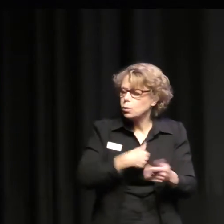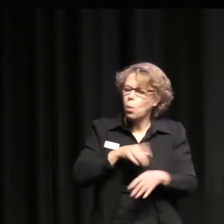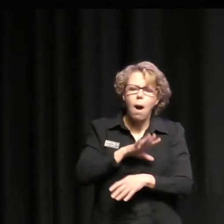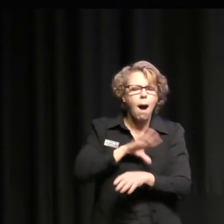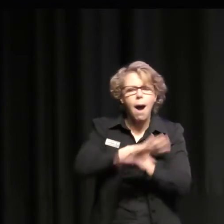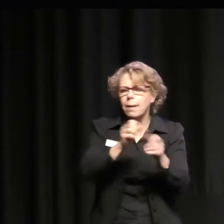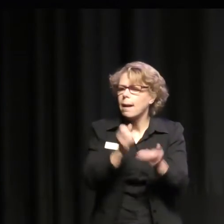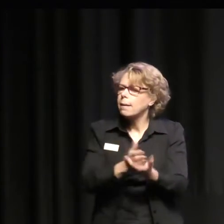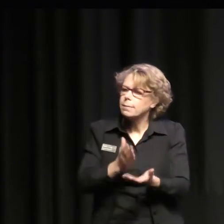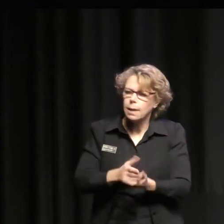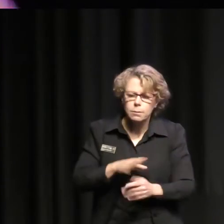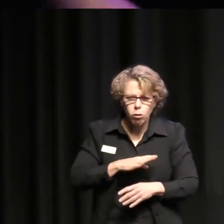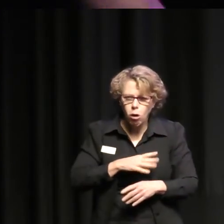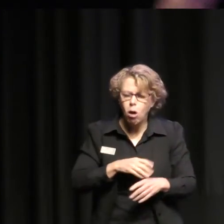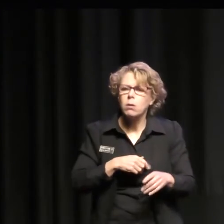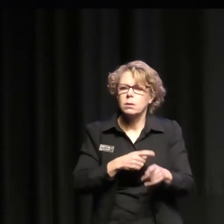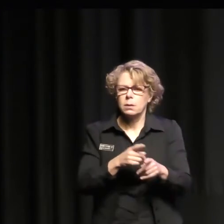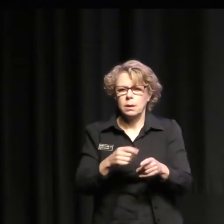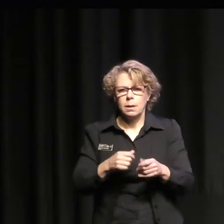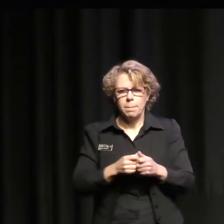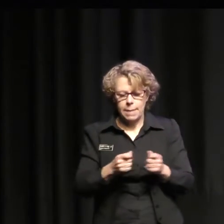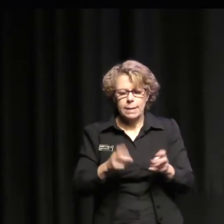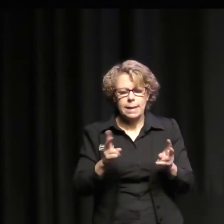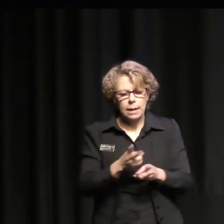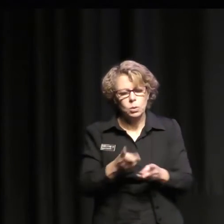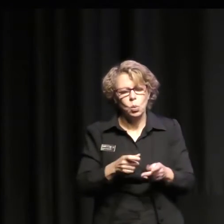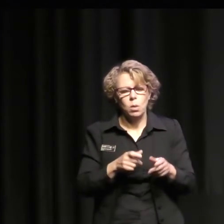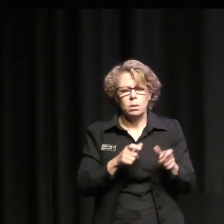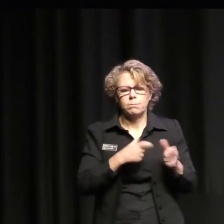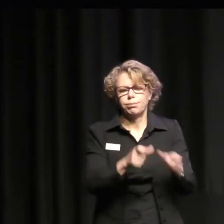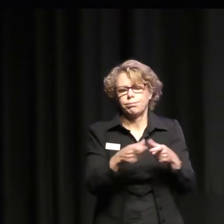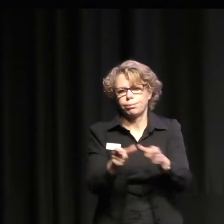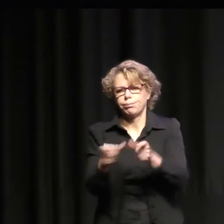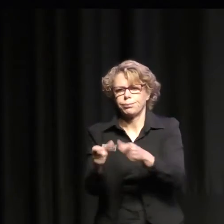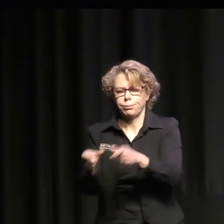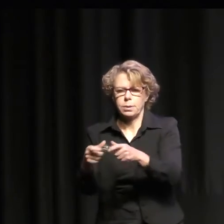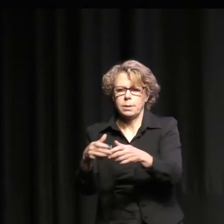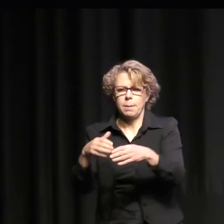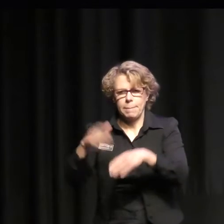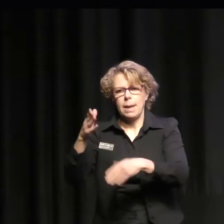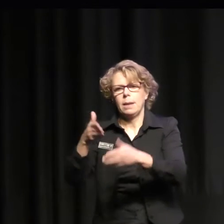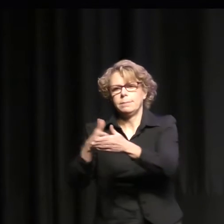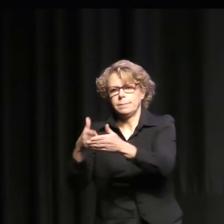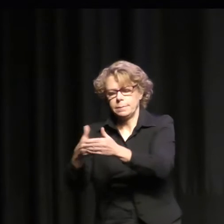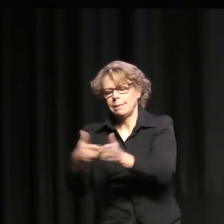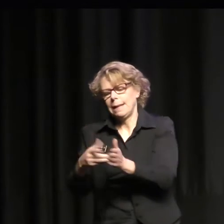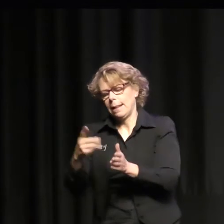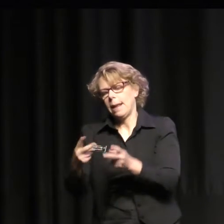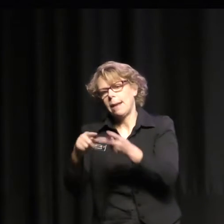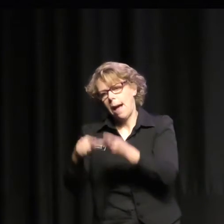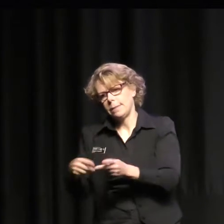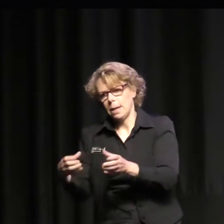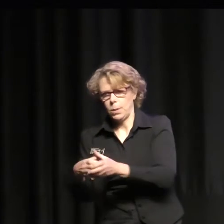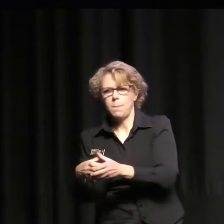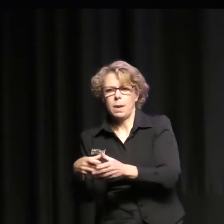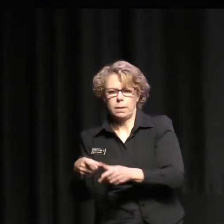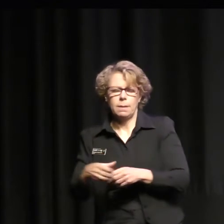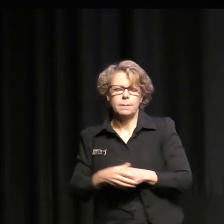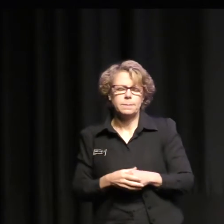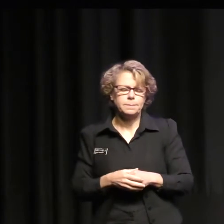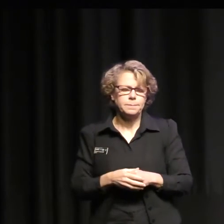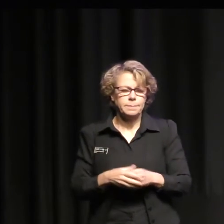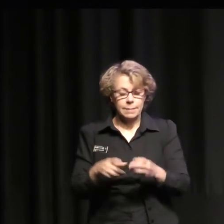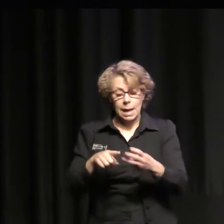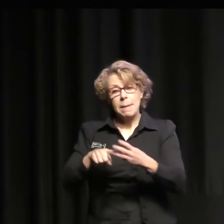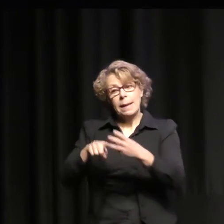rights. Where the barriers are going up and the walls, real and imaginary, are going up. The